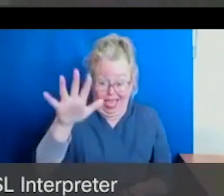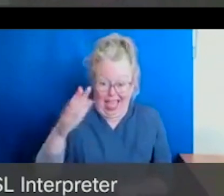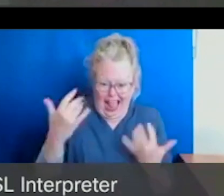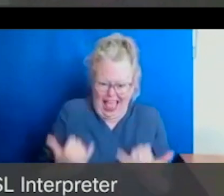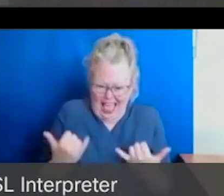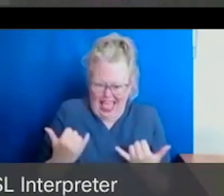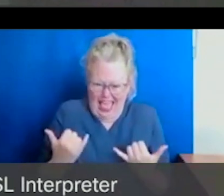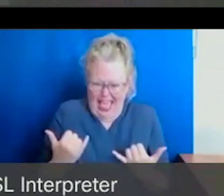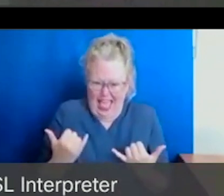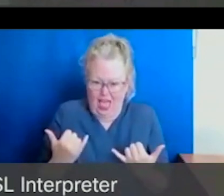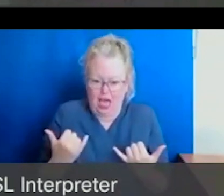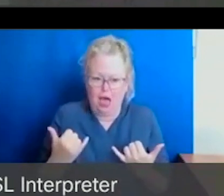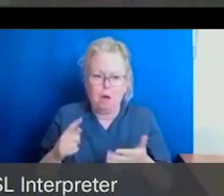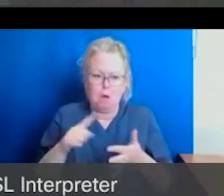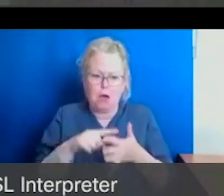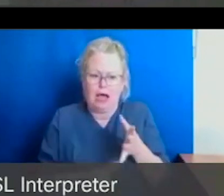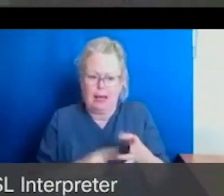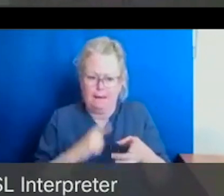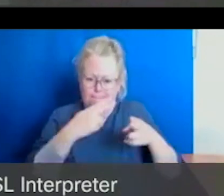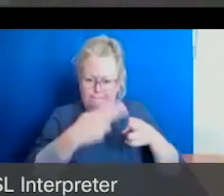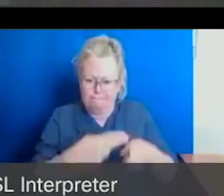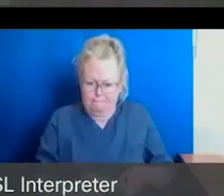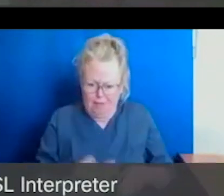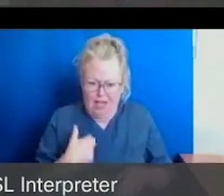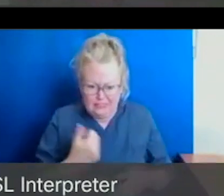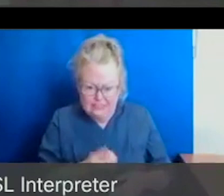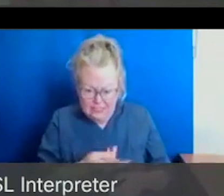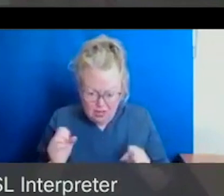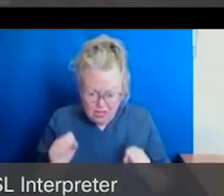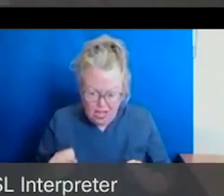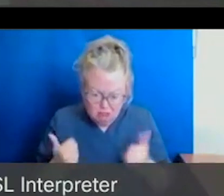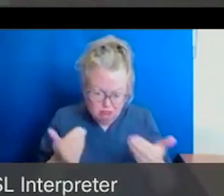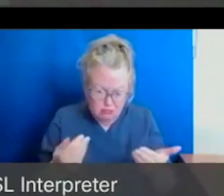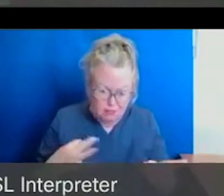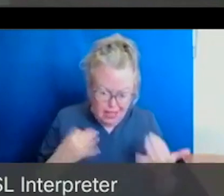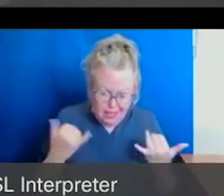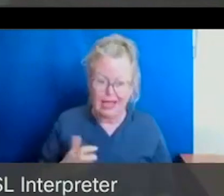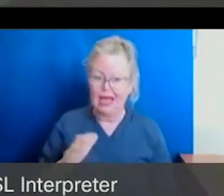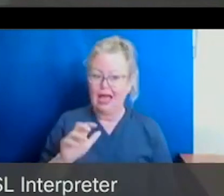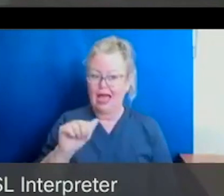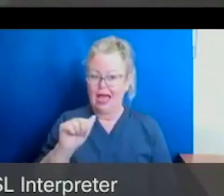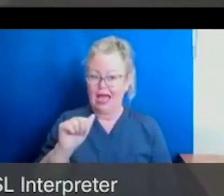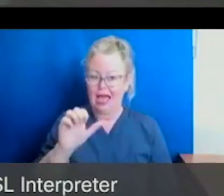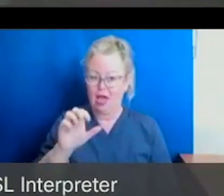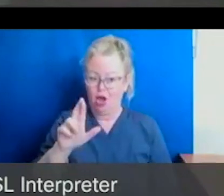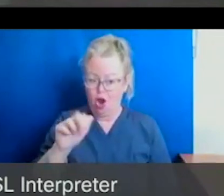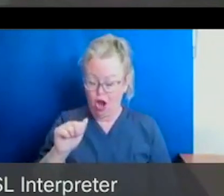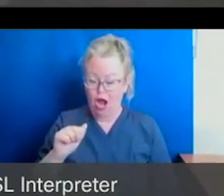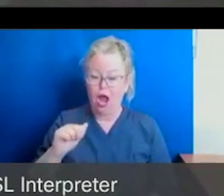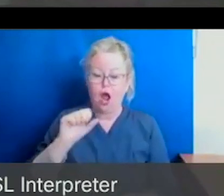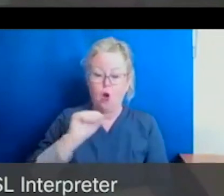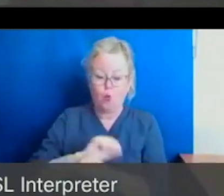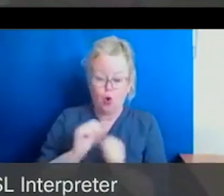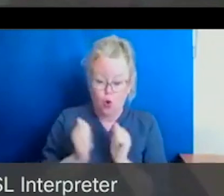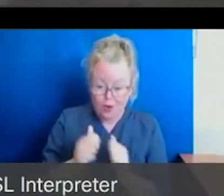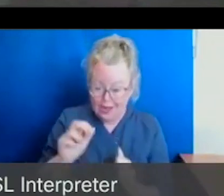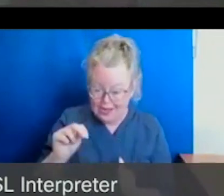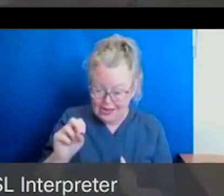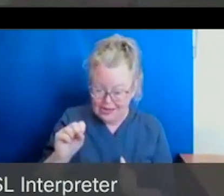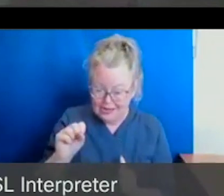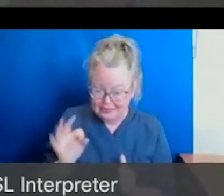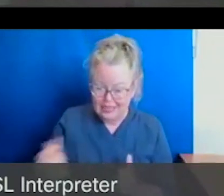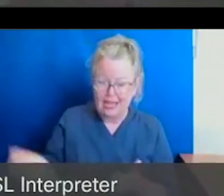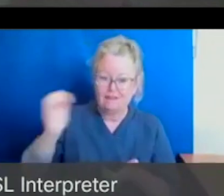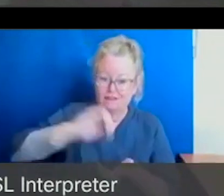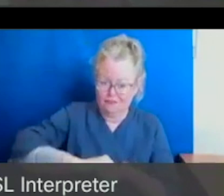grant program, I just wanted to make sure you were aware of them. For example, AERA and NSF have a grant program with a September